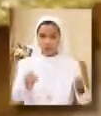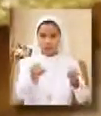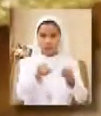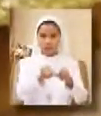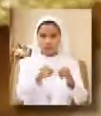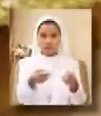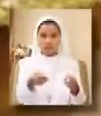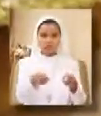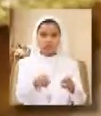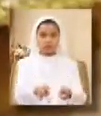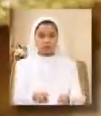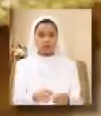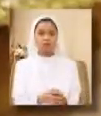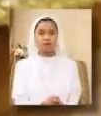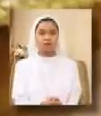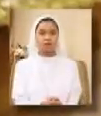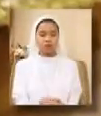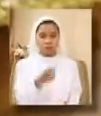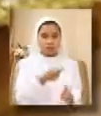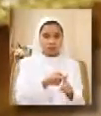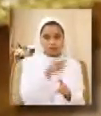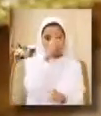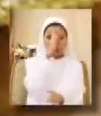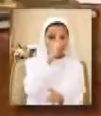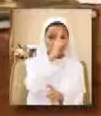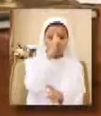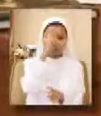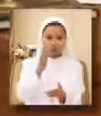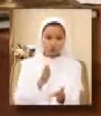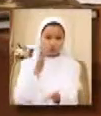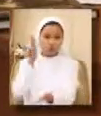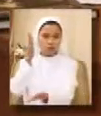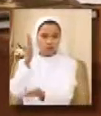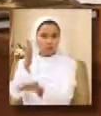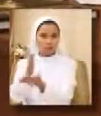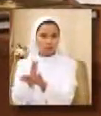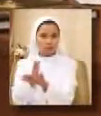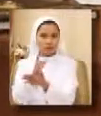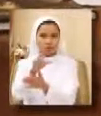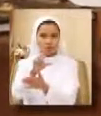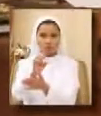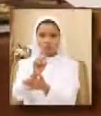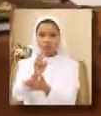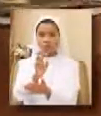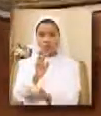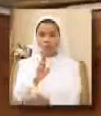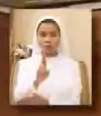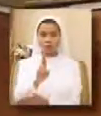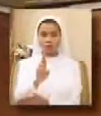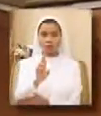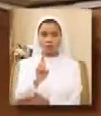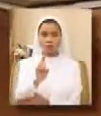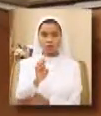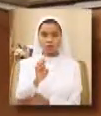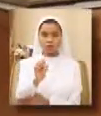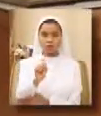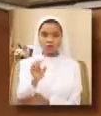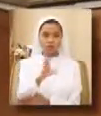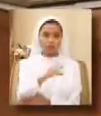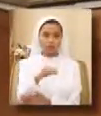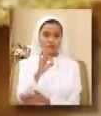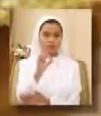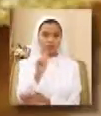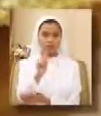will go to Lourdes and Fatima. Oh, yeah. Uh-oh. So, you notice na, from Infant Jesus, tapos sa Roma, and